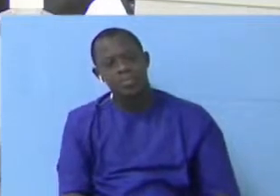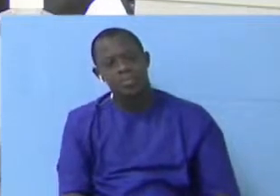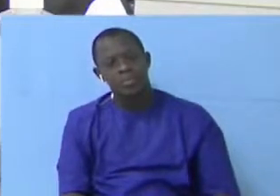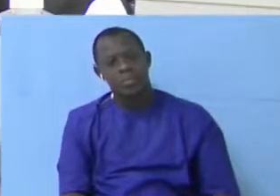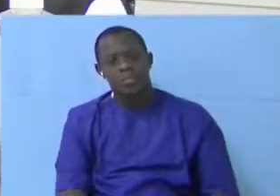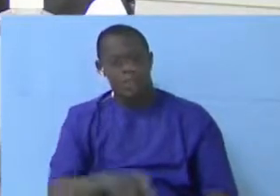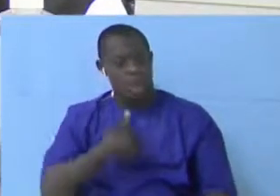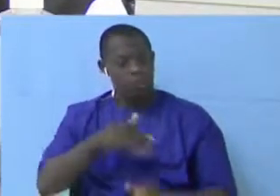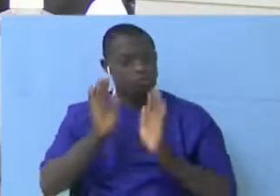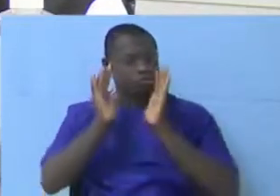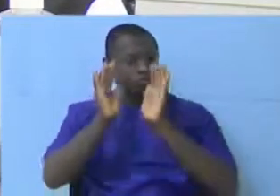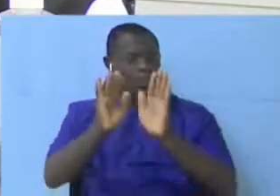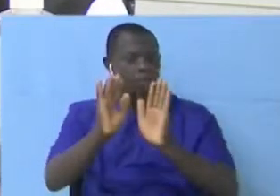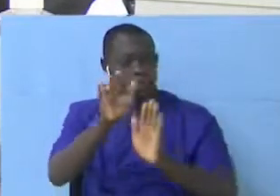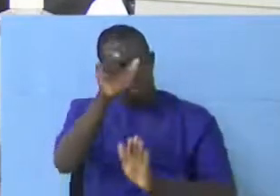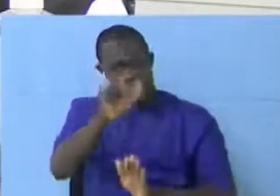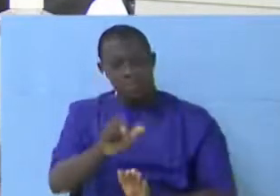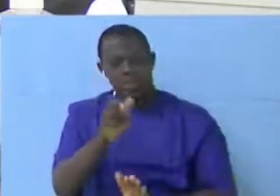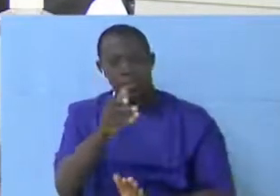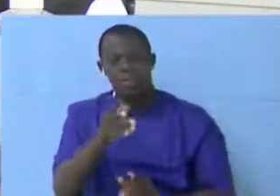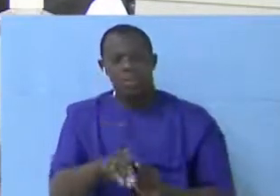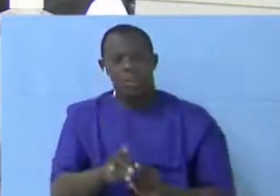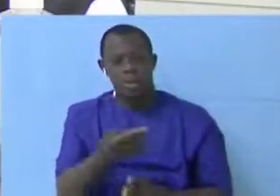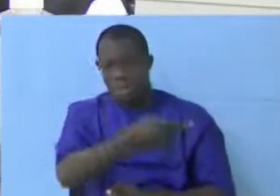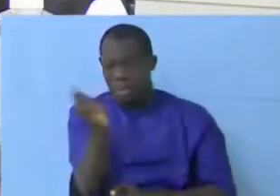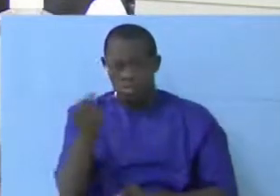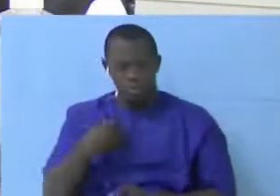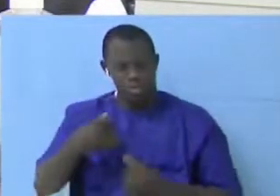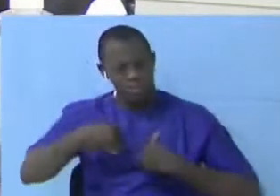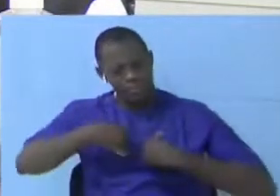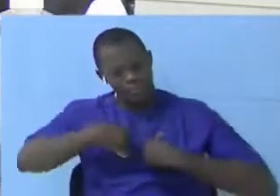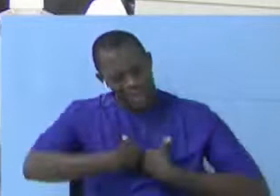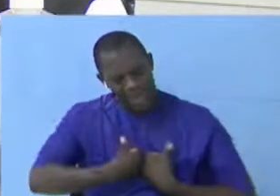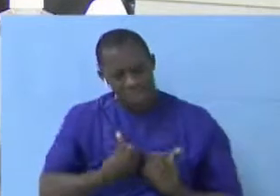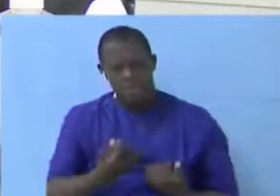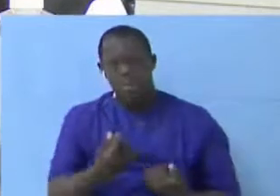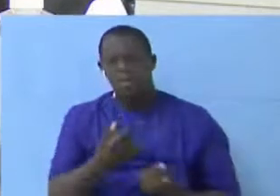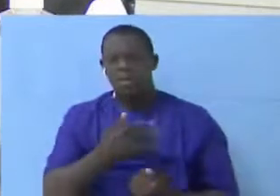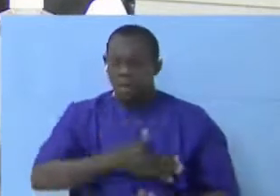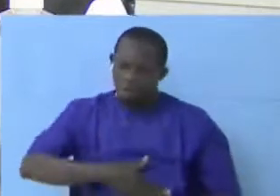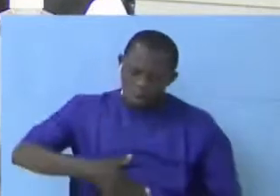And I stopped him. That these people are tired and they are hungry.